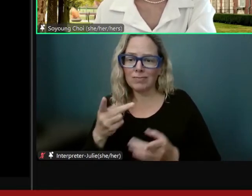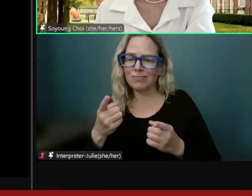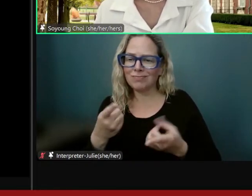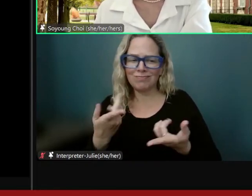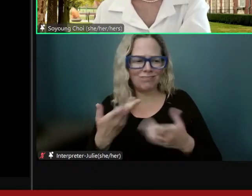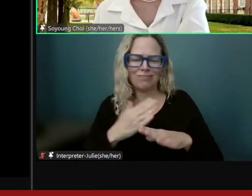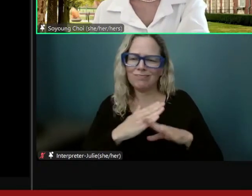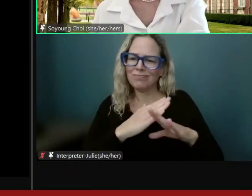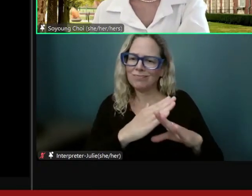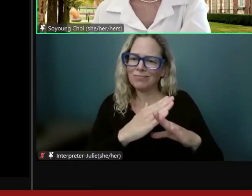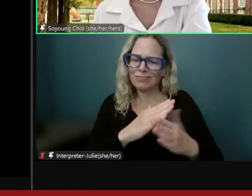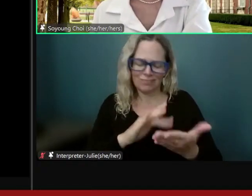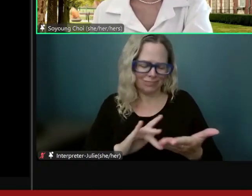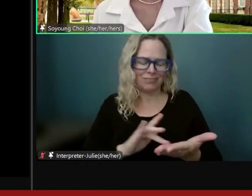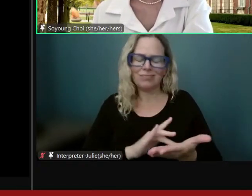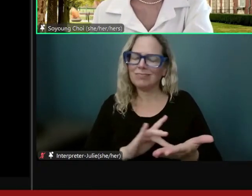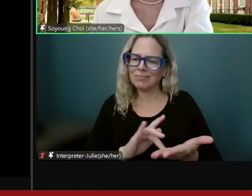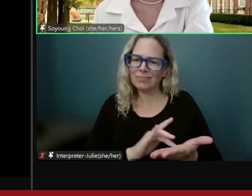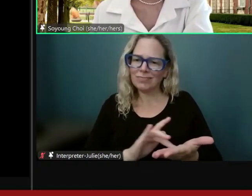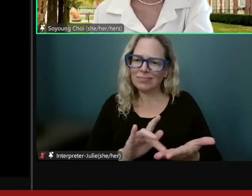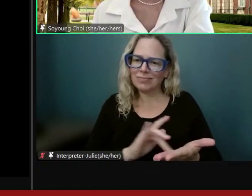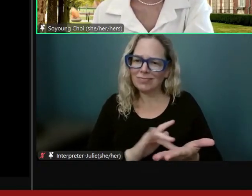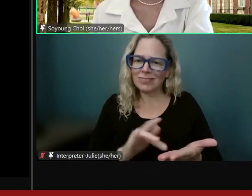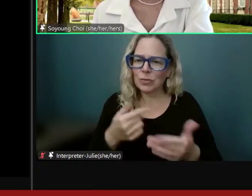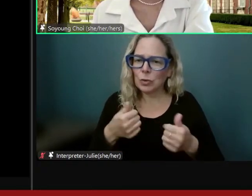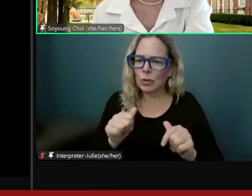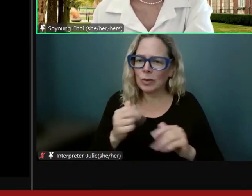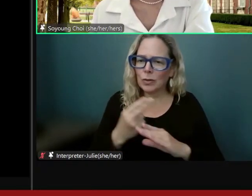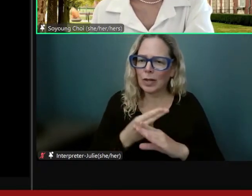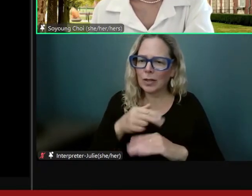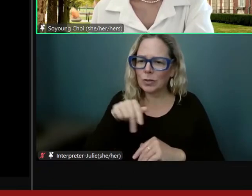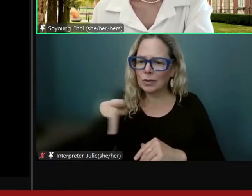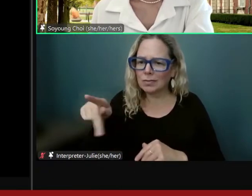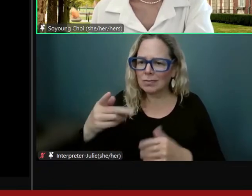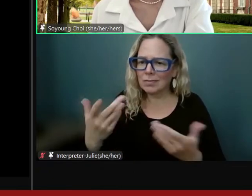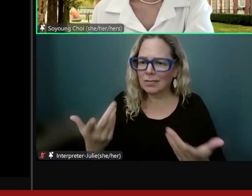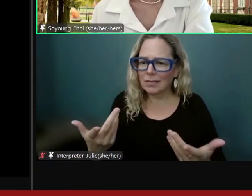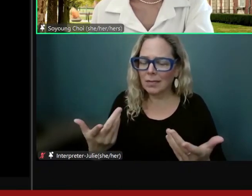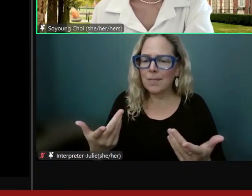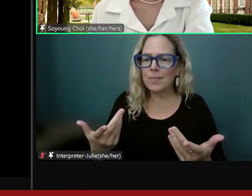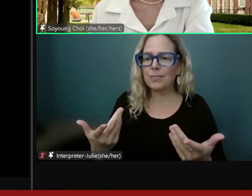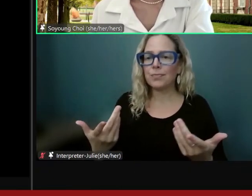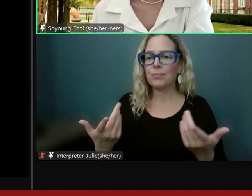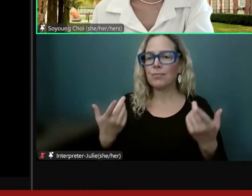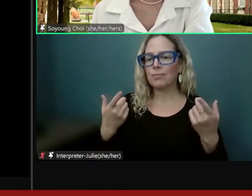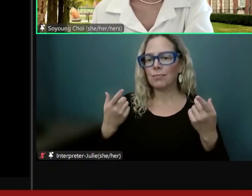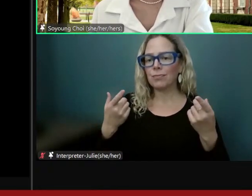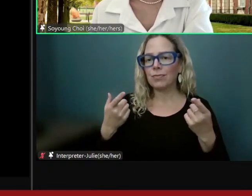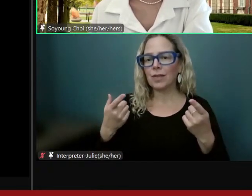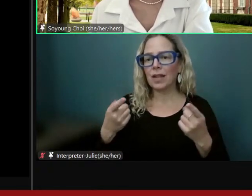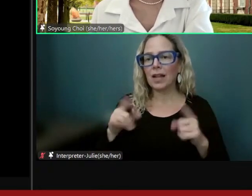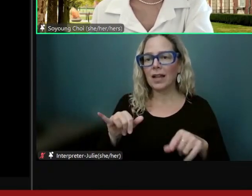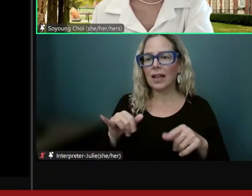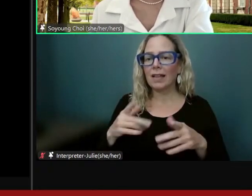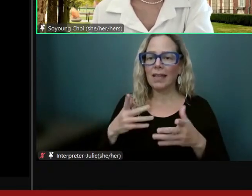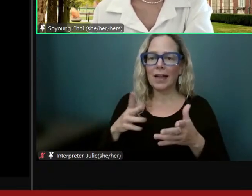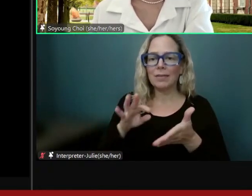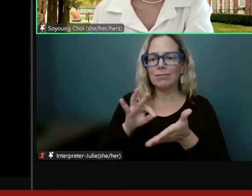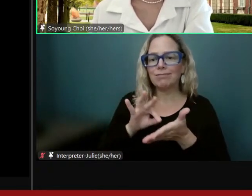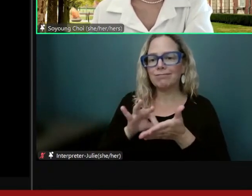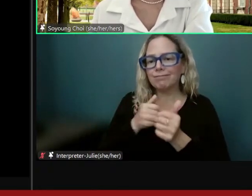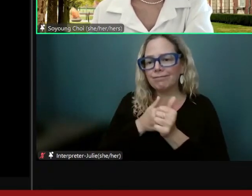significant challenges when trying to use these applications. Important features like tracking